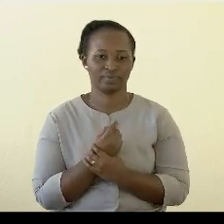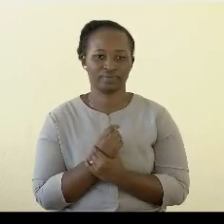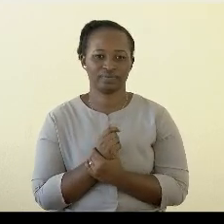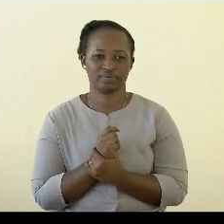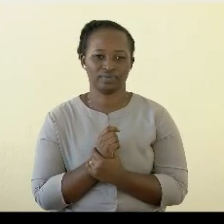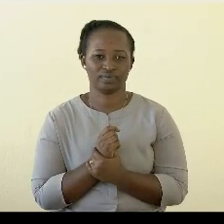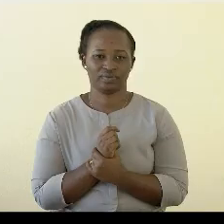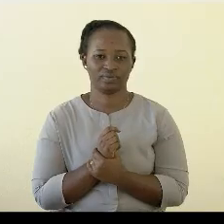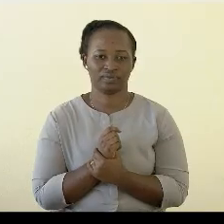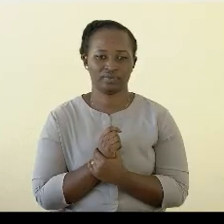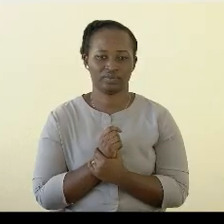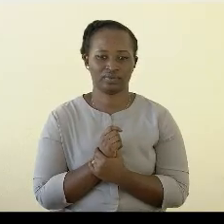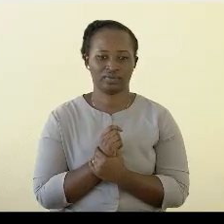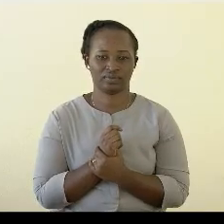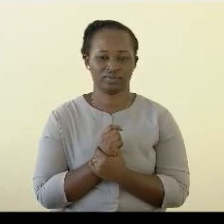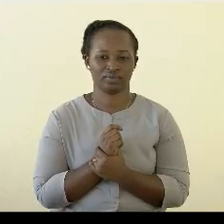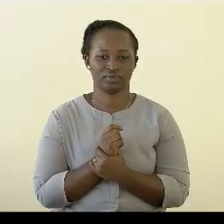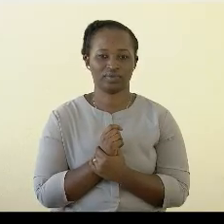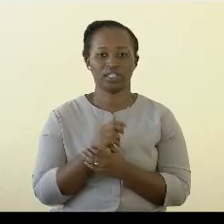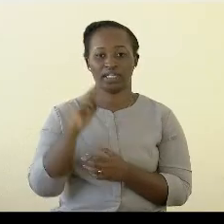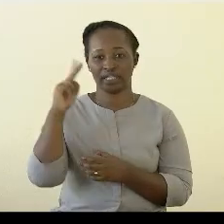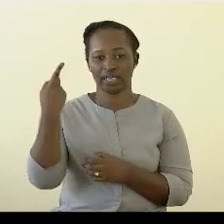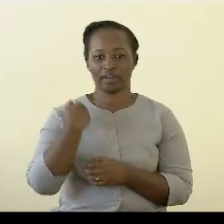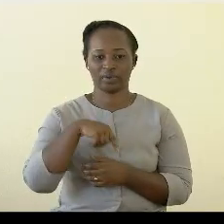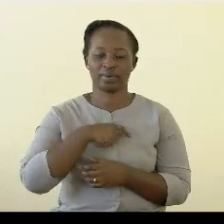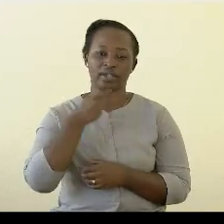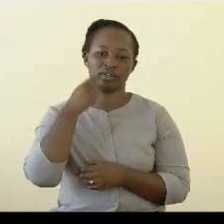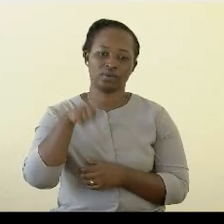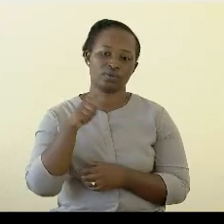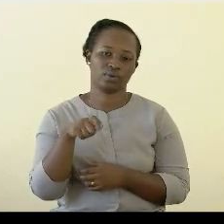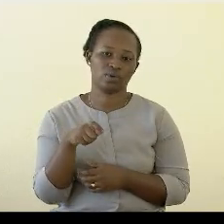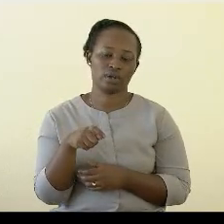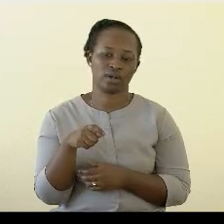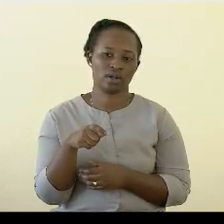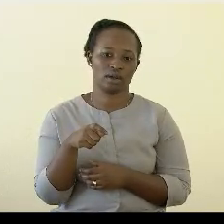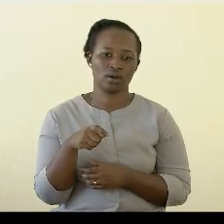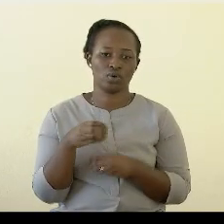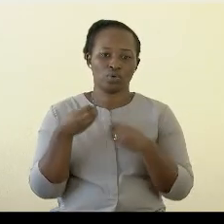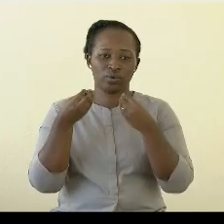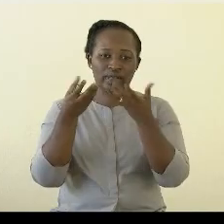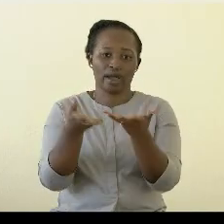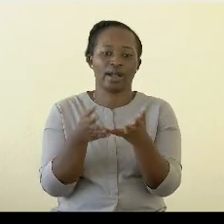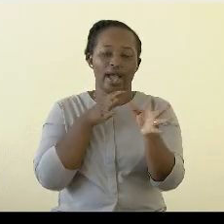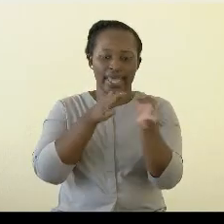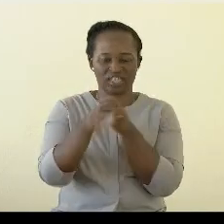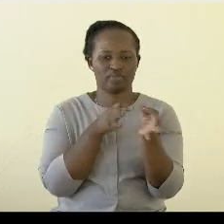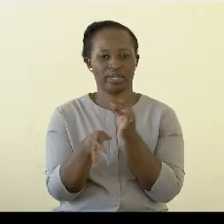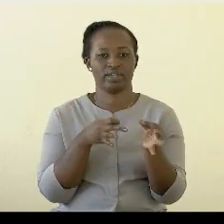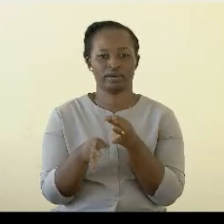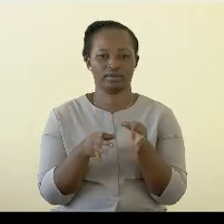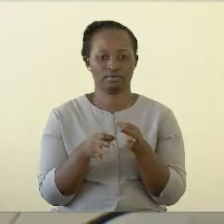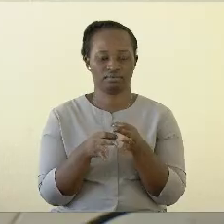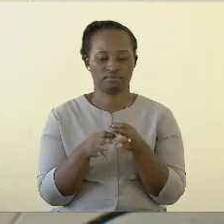that's one. Second observation, we need to give reasons why. That's why we have the word